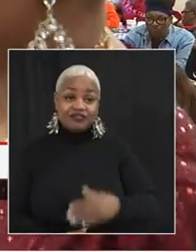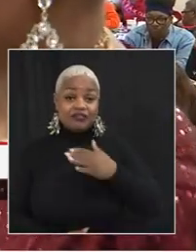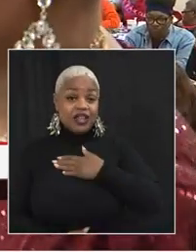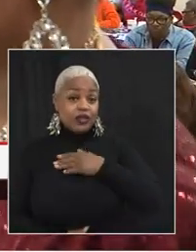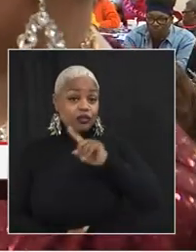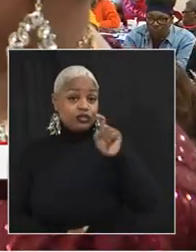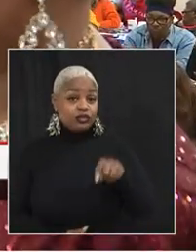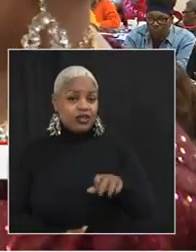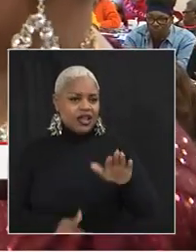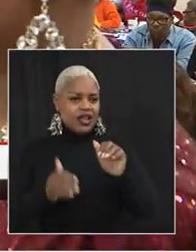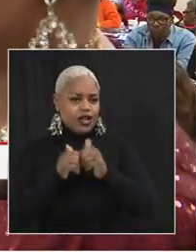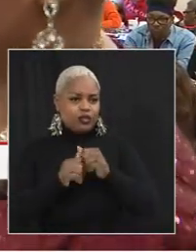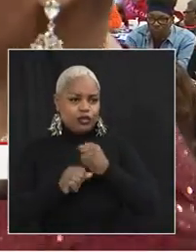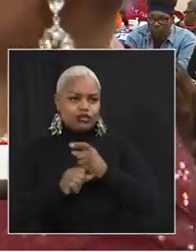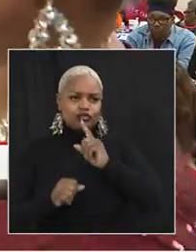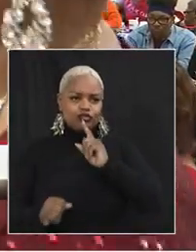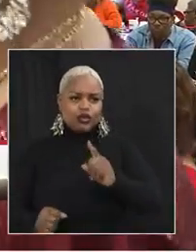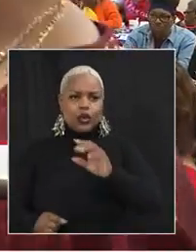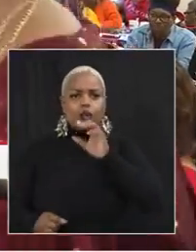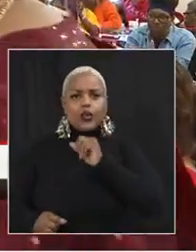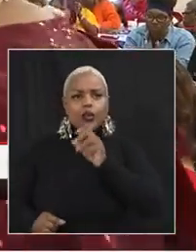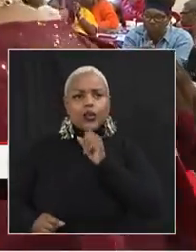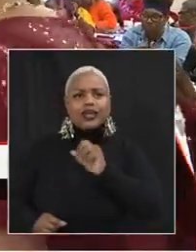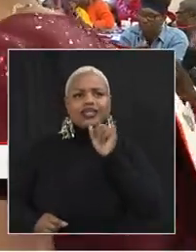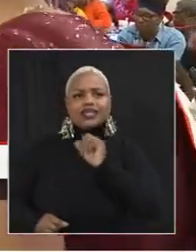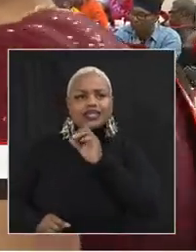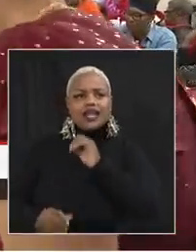younger and older generations? Thank you.